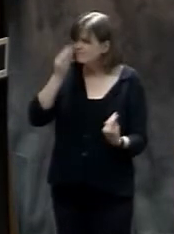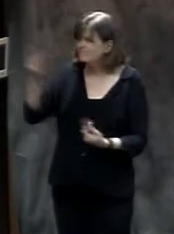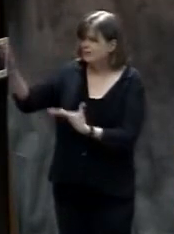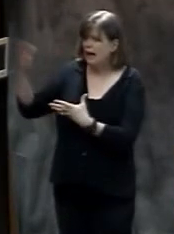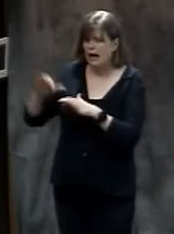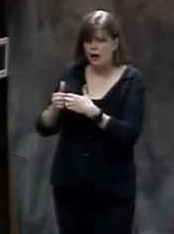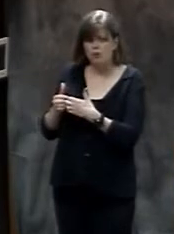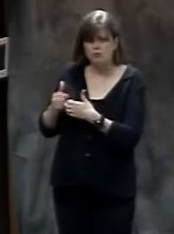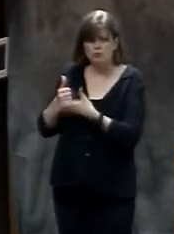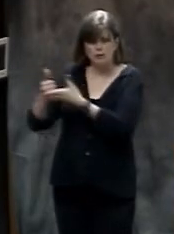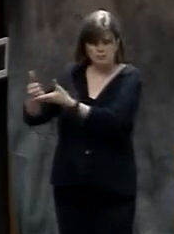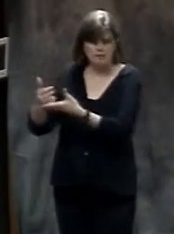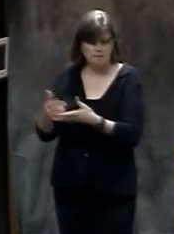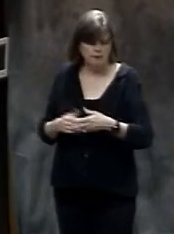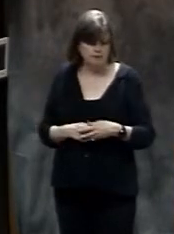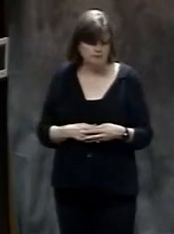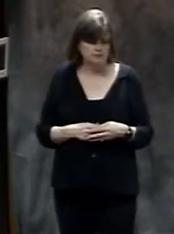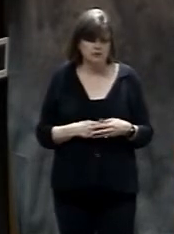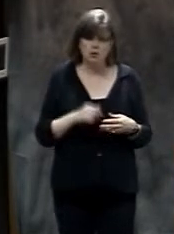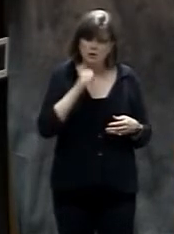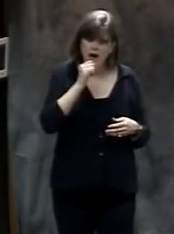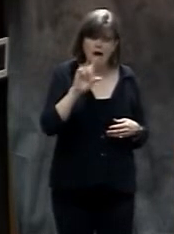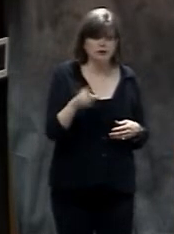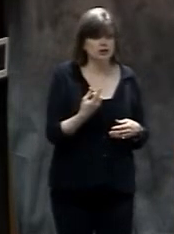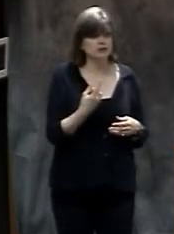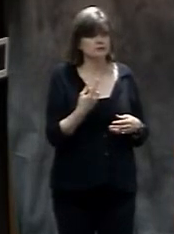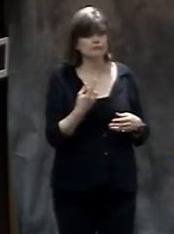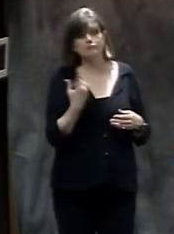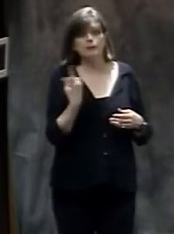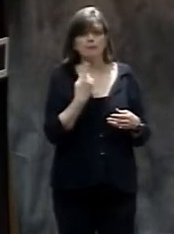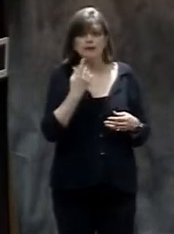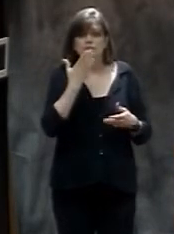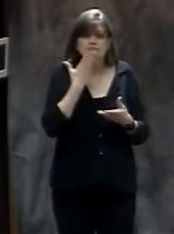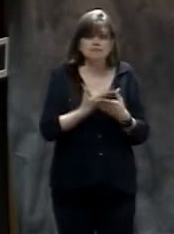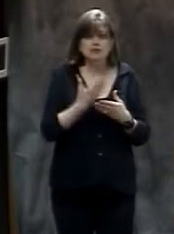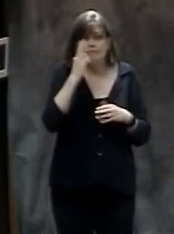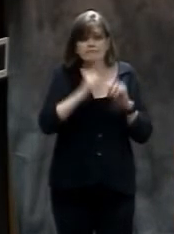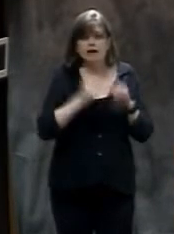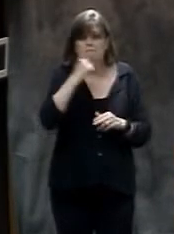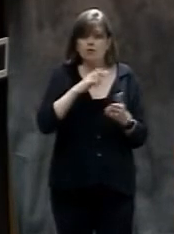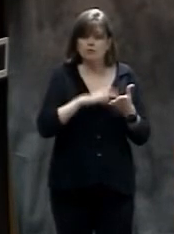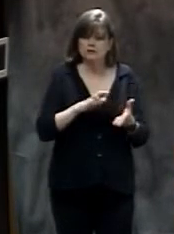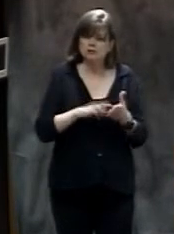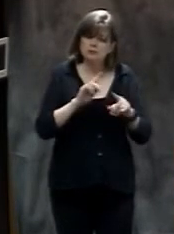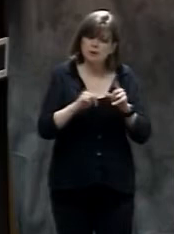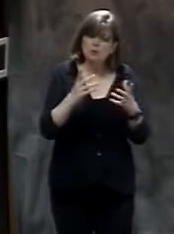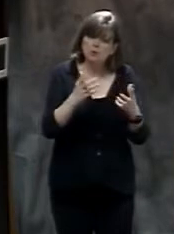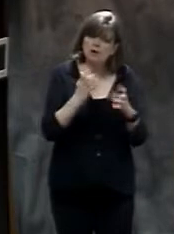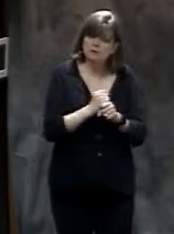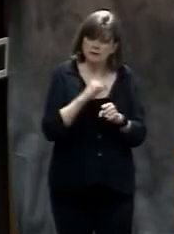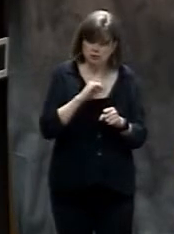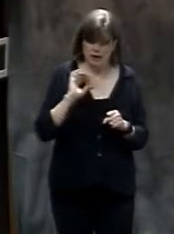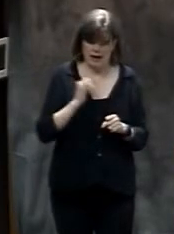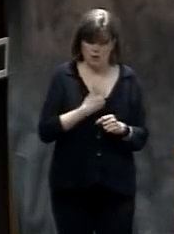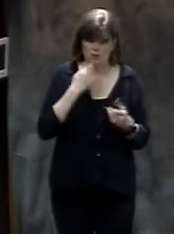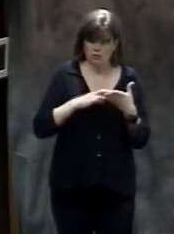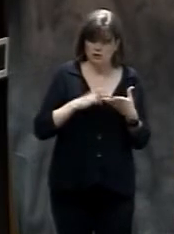exercise. We're interested in working with our stakeholders and decision makers at all times to ensure that our research is relevant to them.